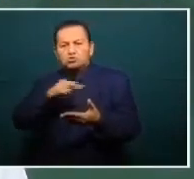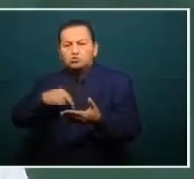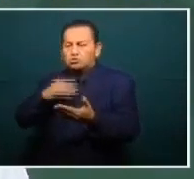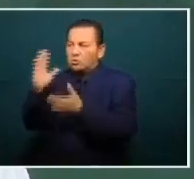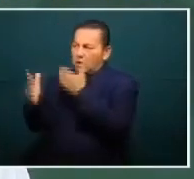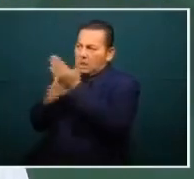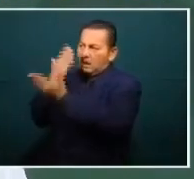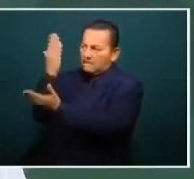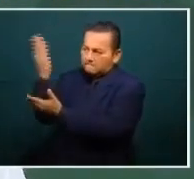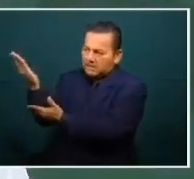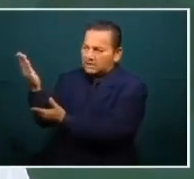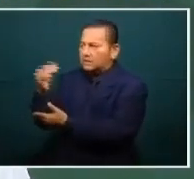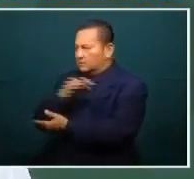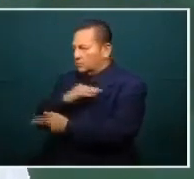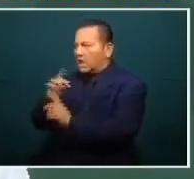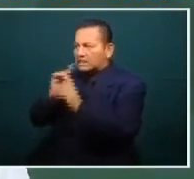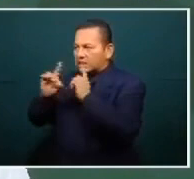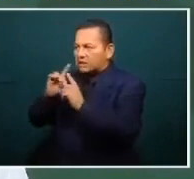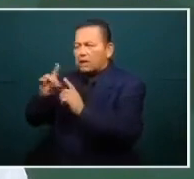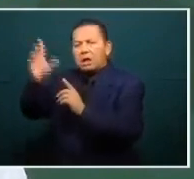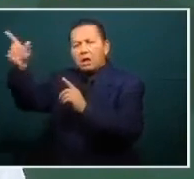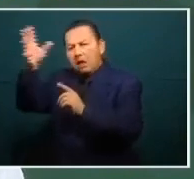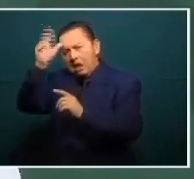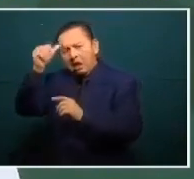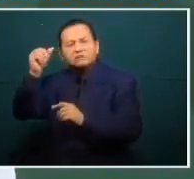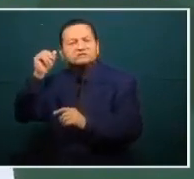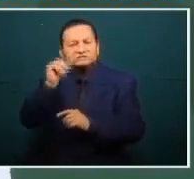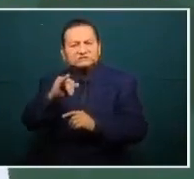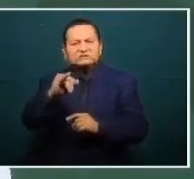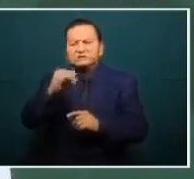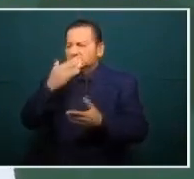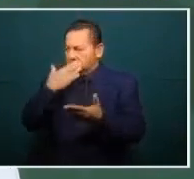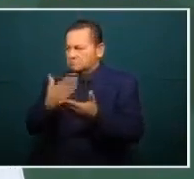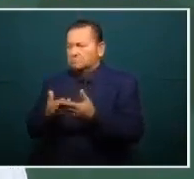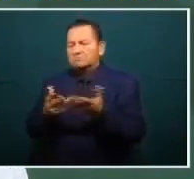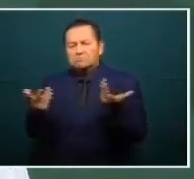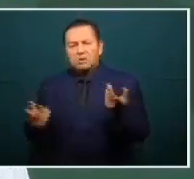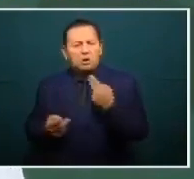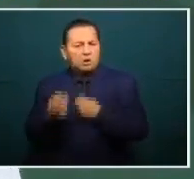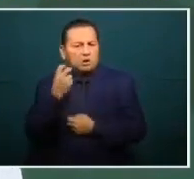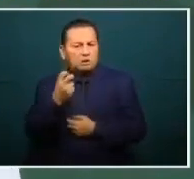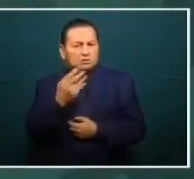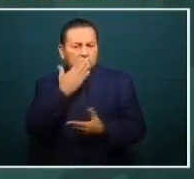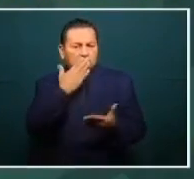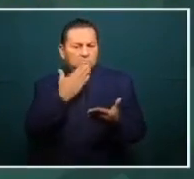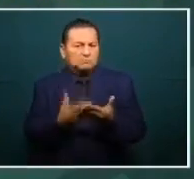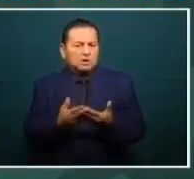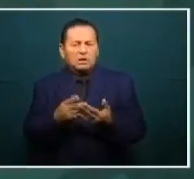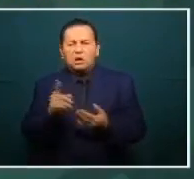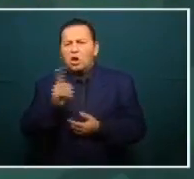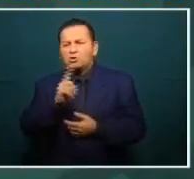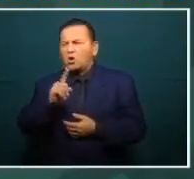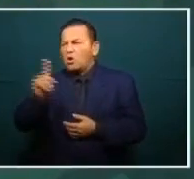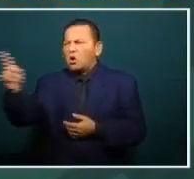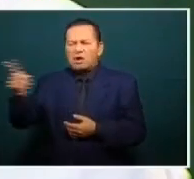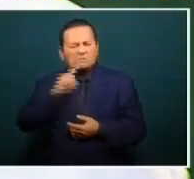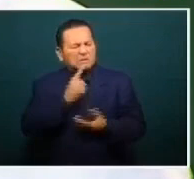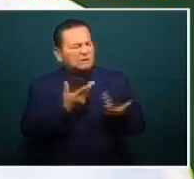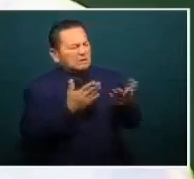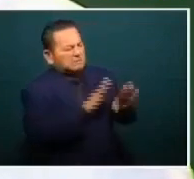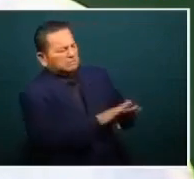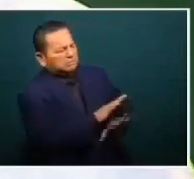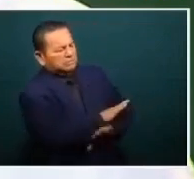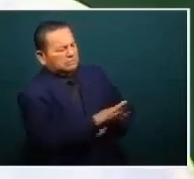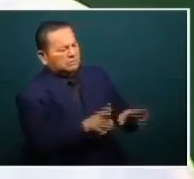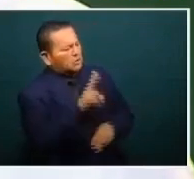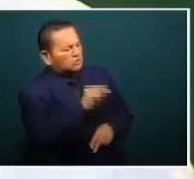The good thing is they attended to our requests for dialogue and communication. So this was